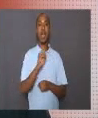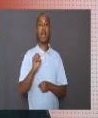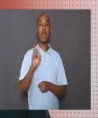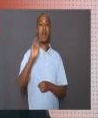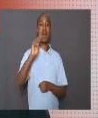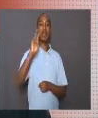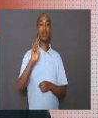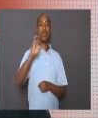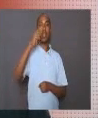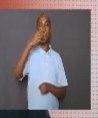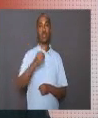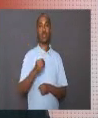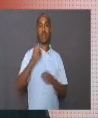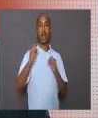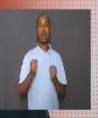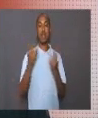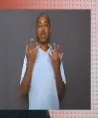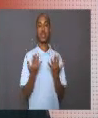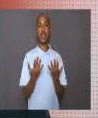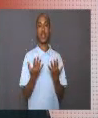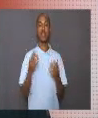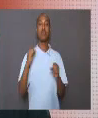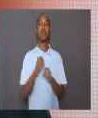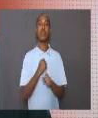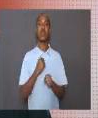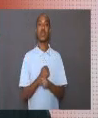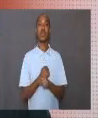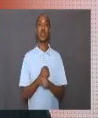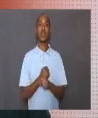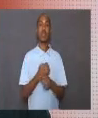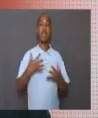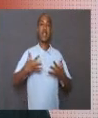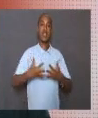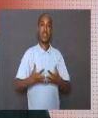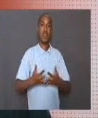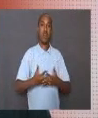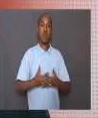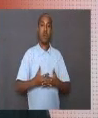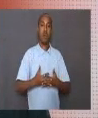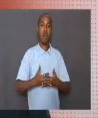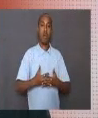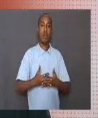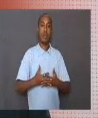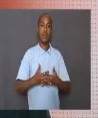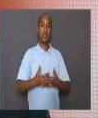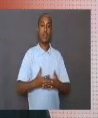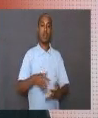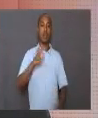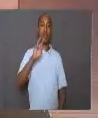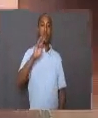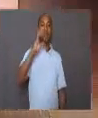ketones can be oxidized to produce a mixture of carboxylic acids.